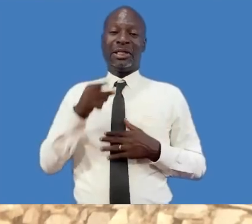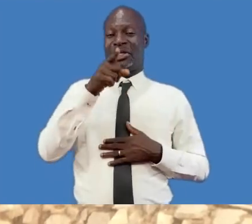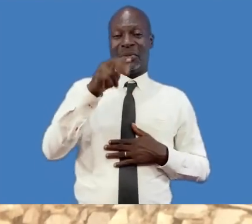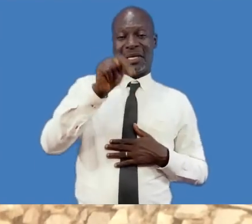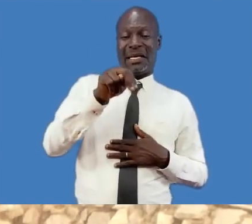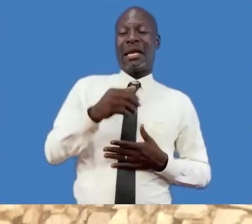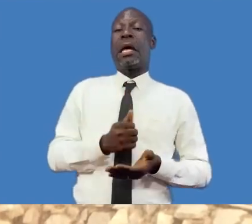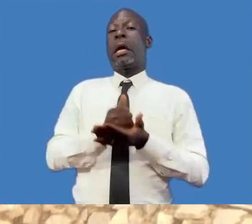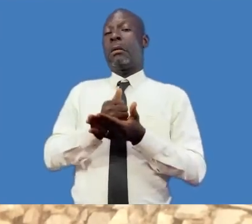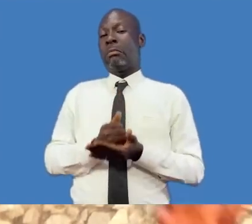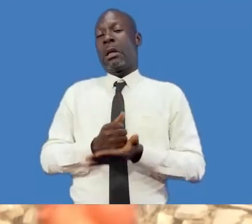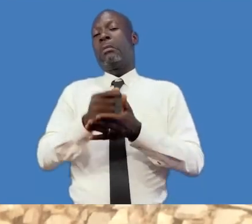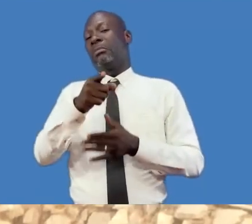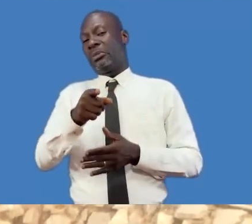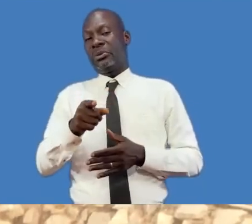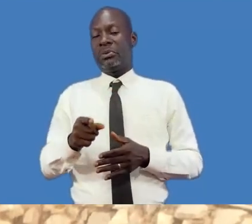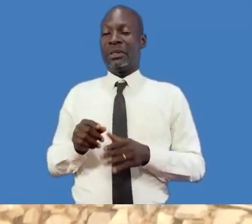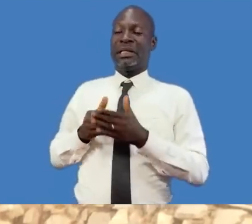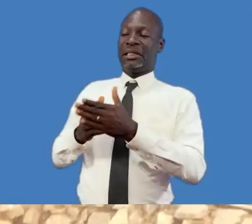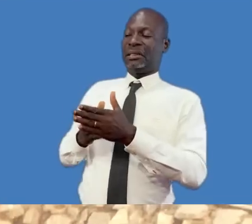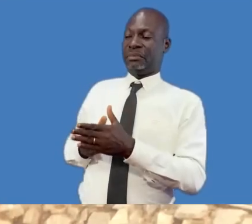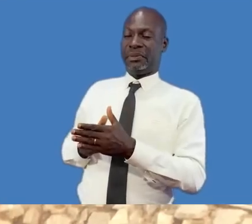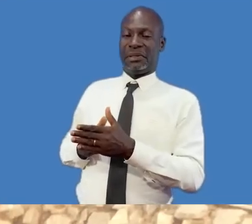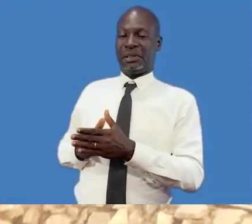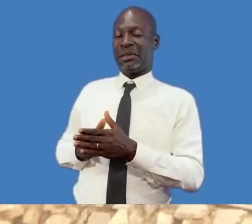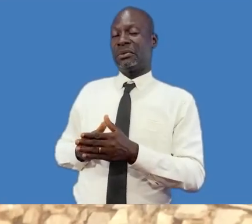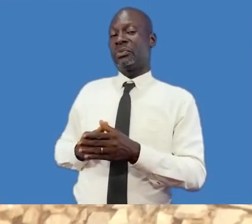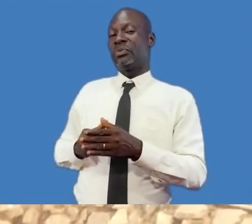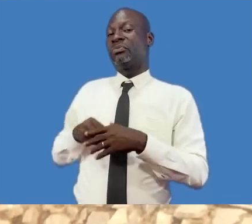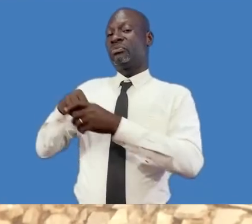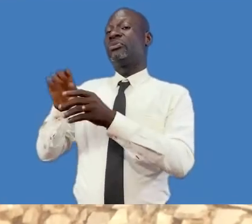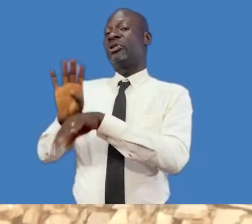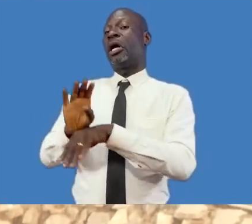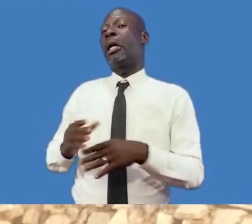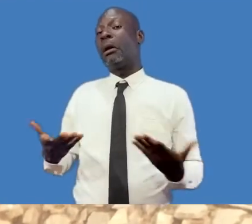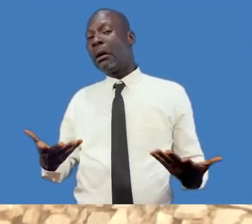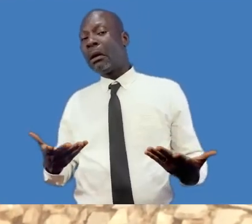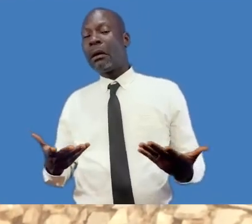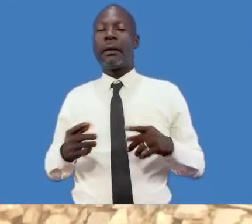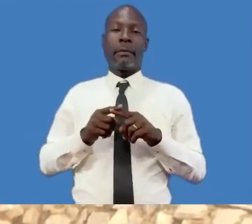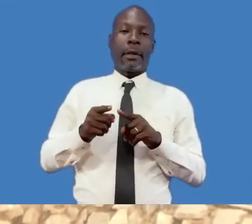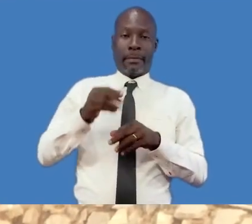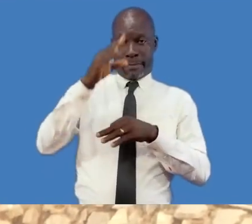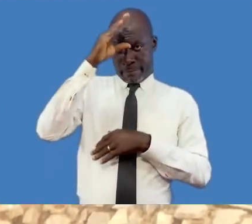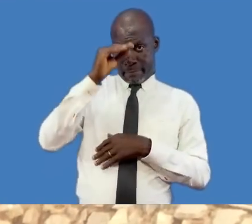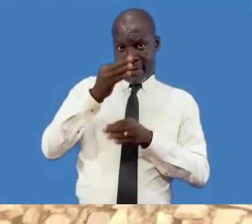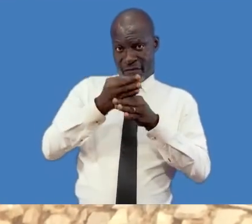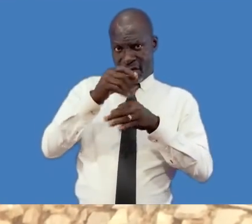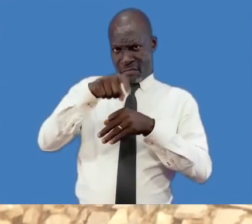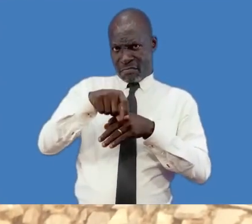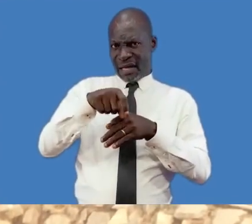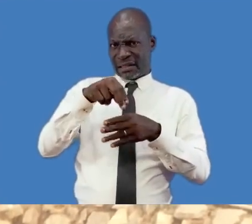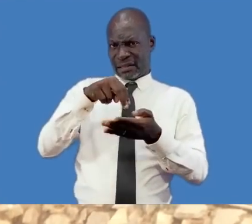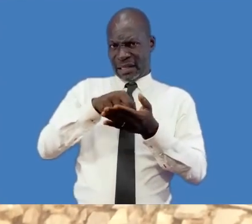ɔma obie na ɔse me enkɔ gya me asɔre a ɔne no kɔ asɔre nti. Onipa egyidie no twa sɛ